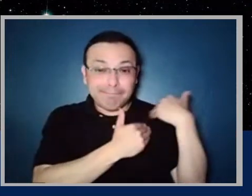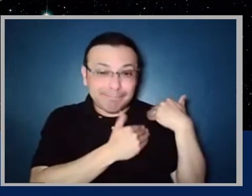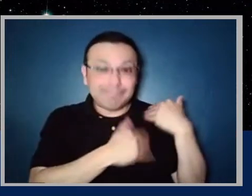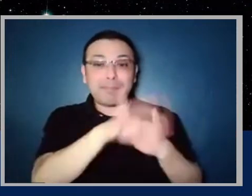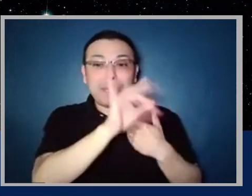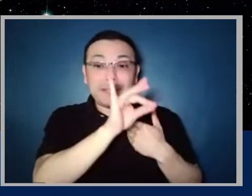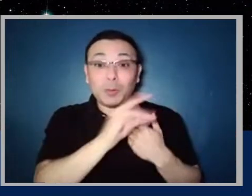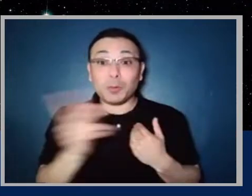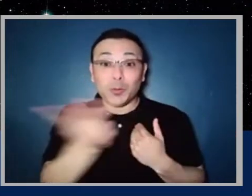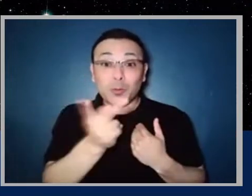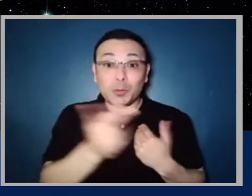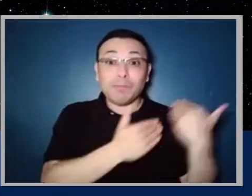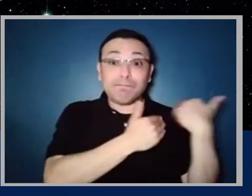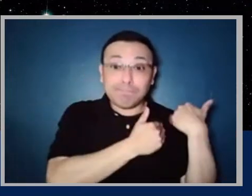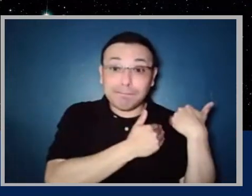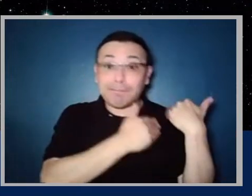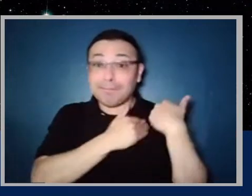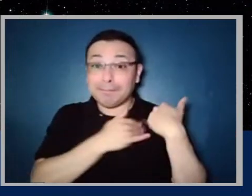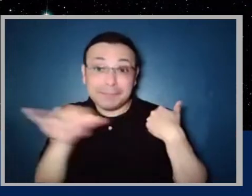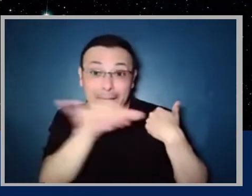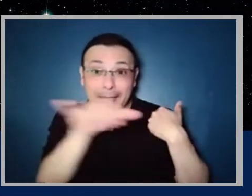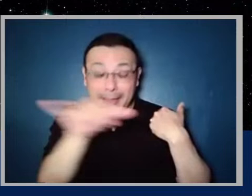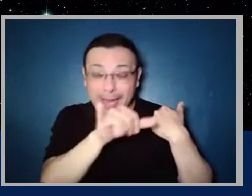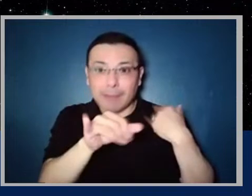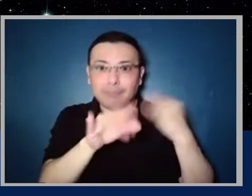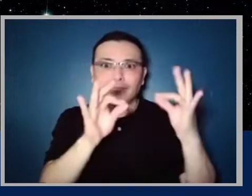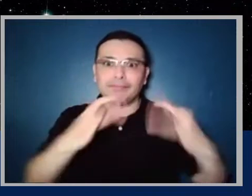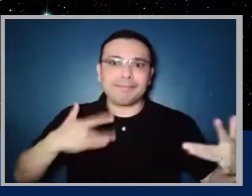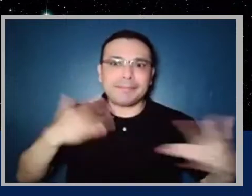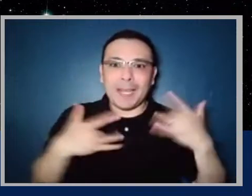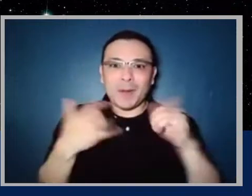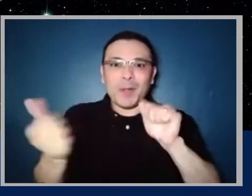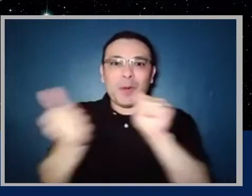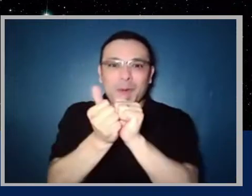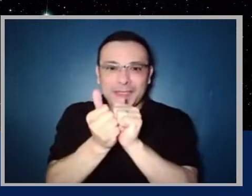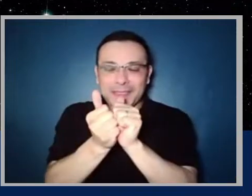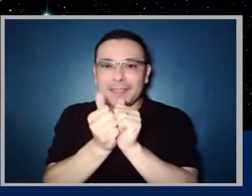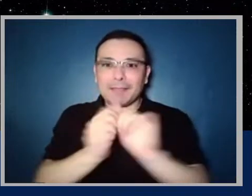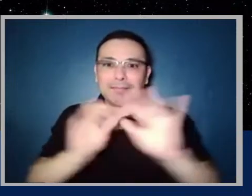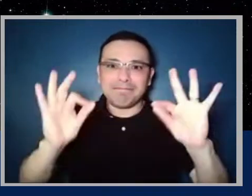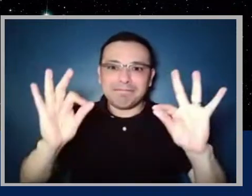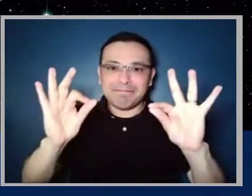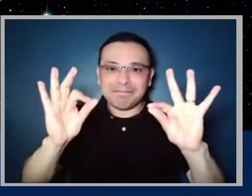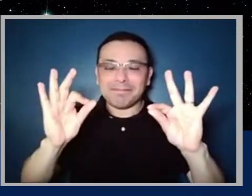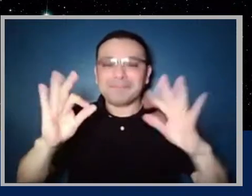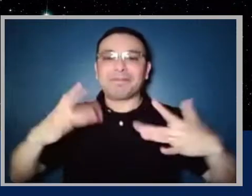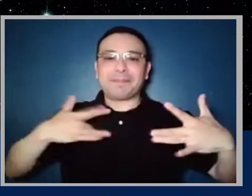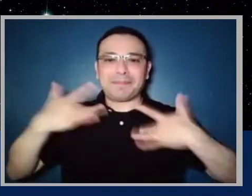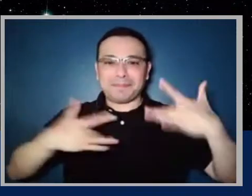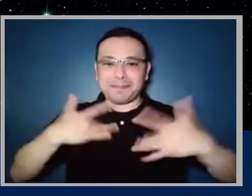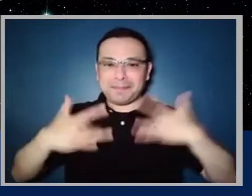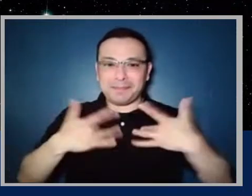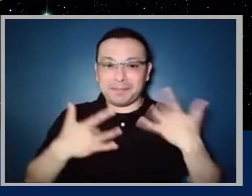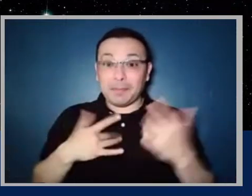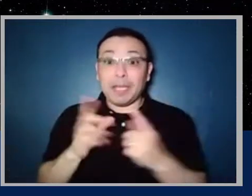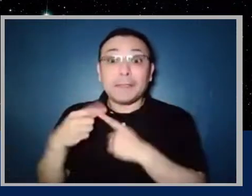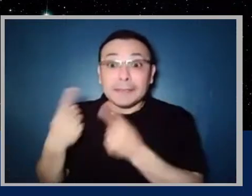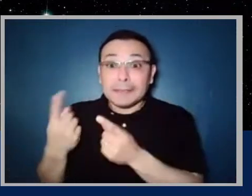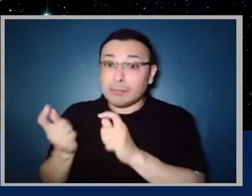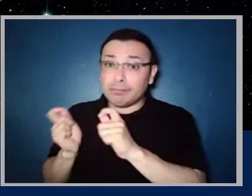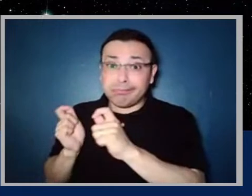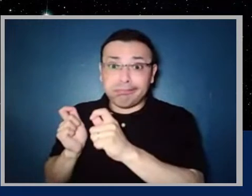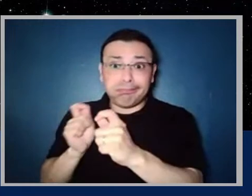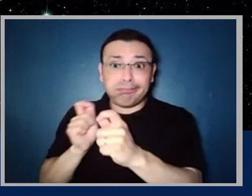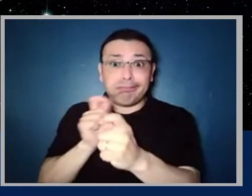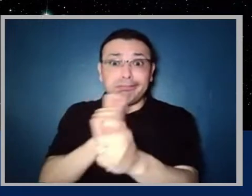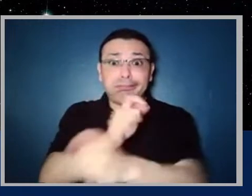on. And, again, just diving into all of this, again, we have come so far in terms of how